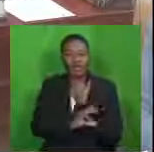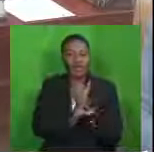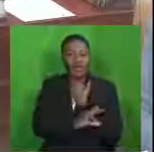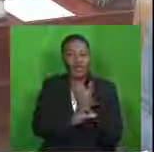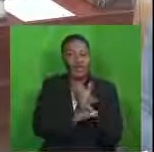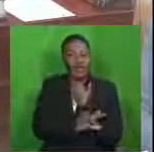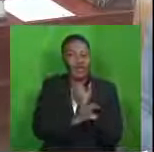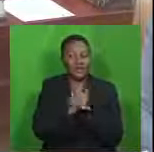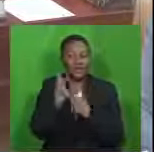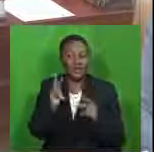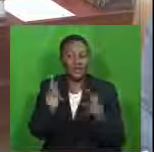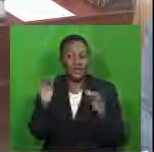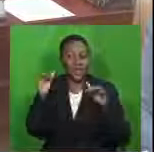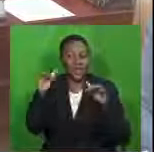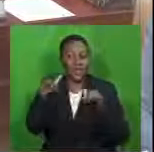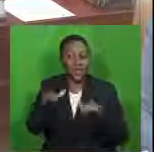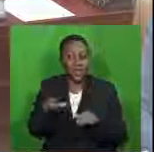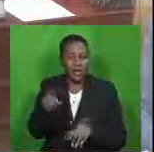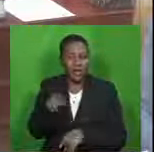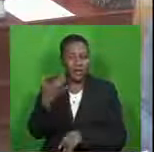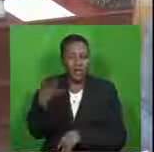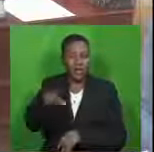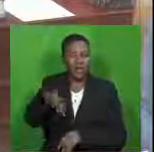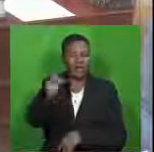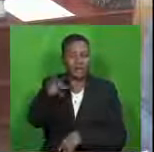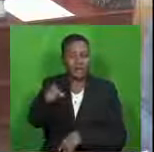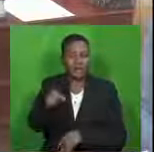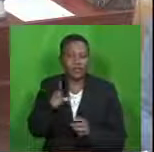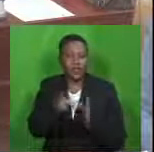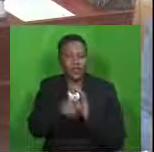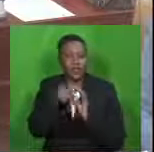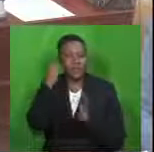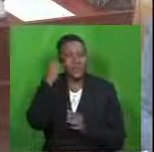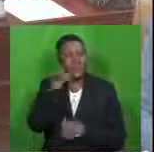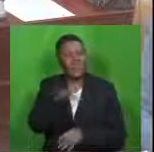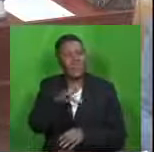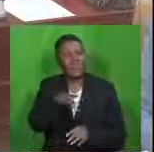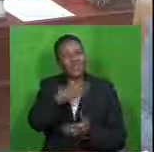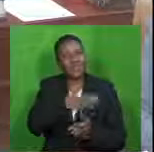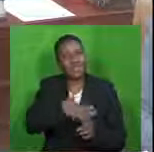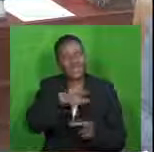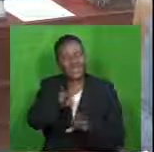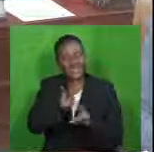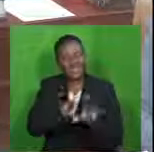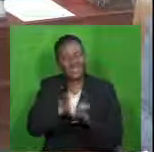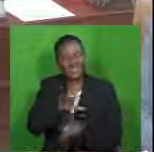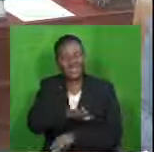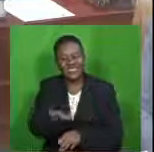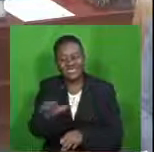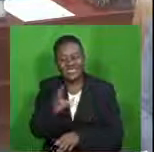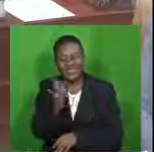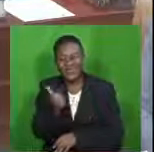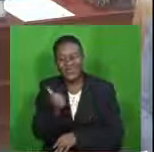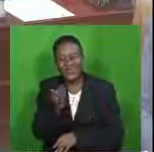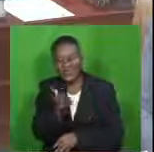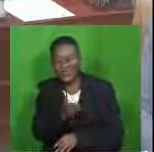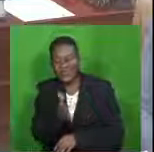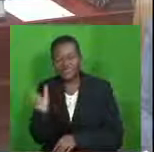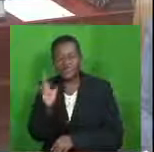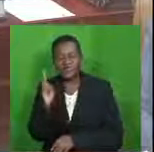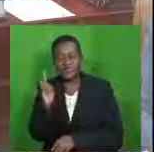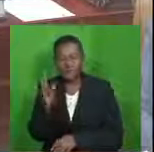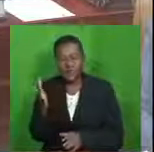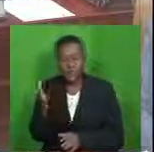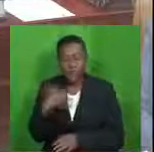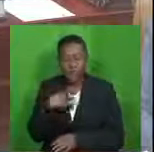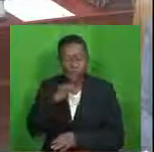we are told that get children who are between 14 to 17 to 16 to come and display. We have never